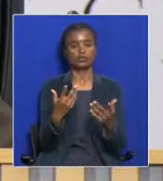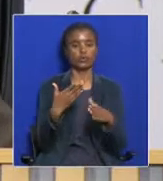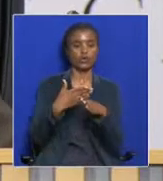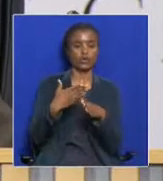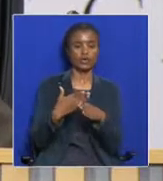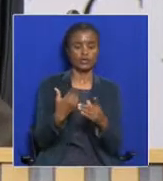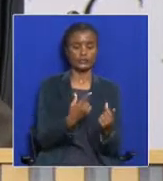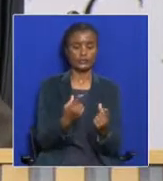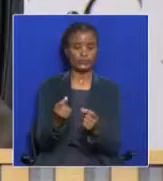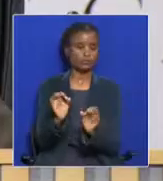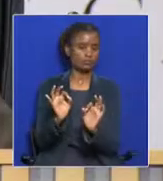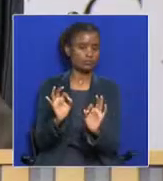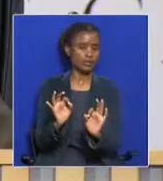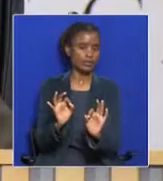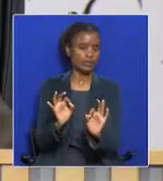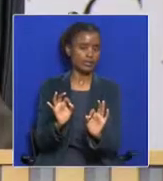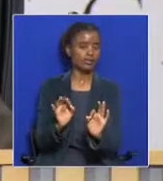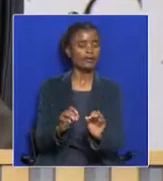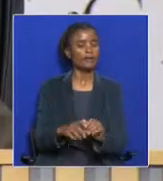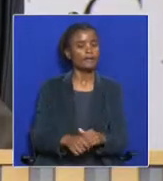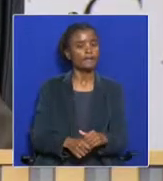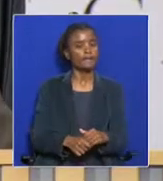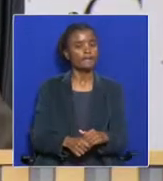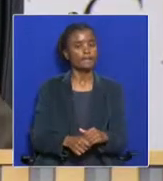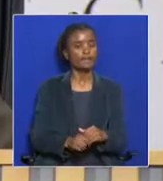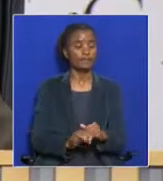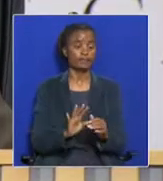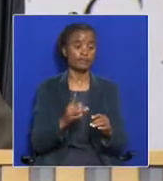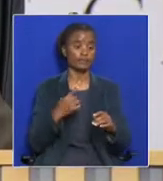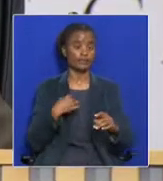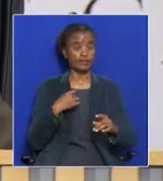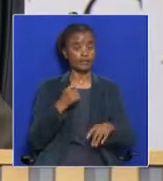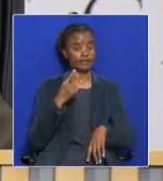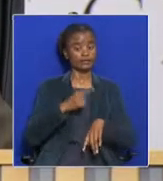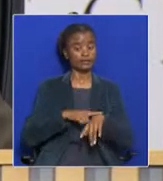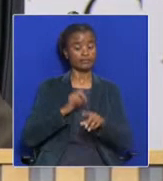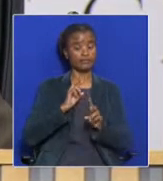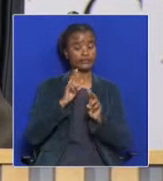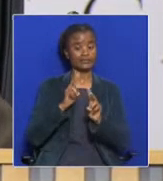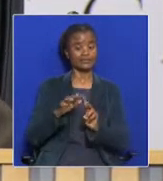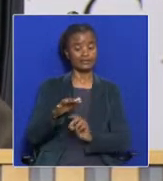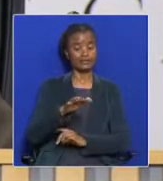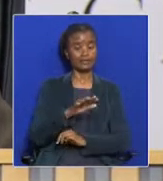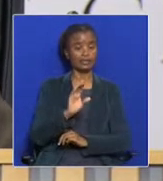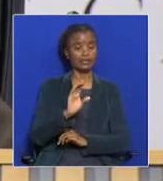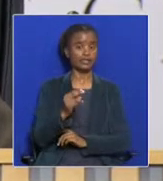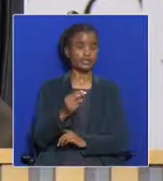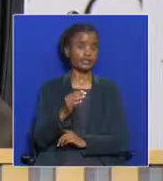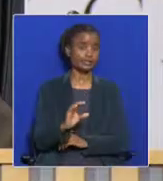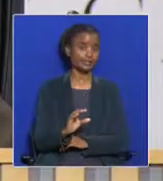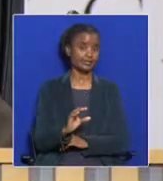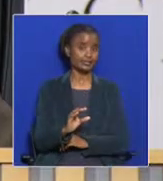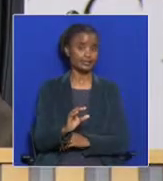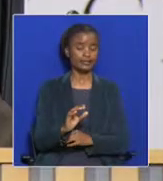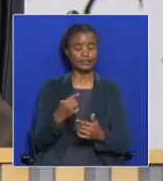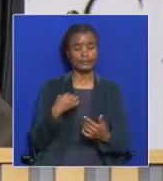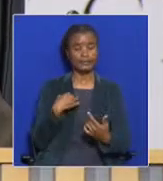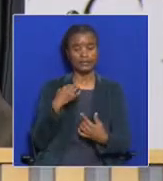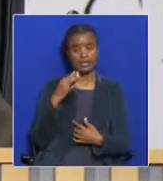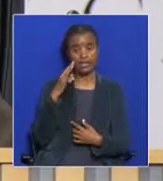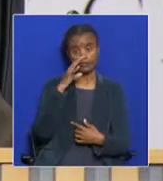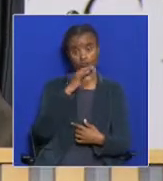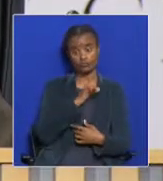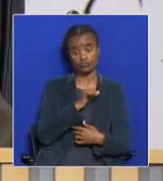Commissioner, it was my first visit to CHC. I assumed that was the area for placing